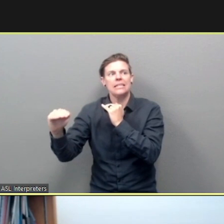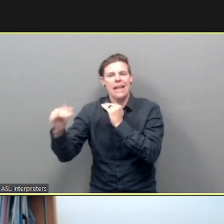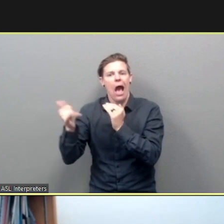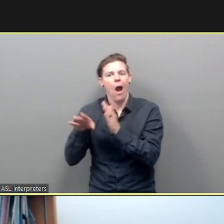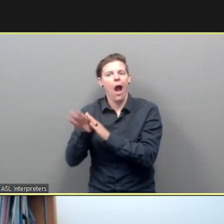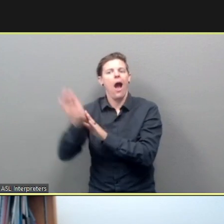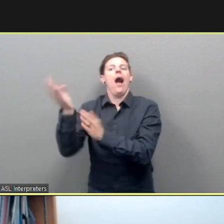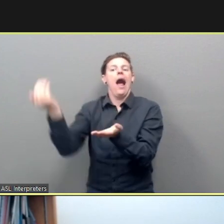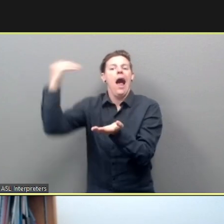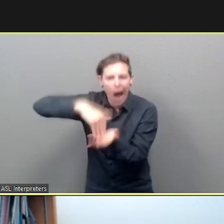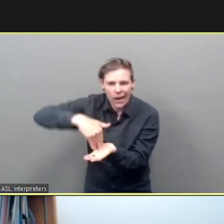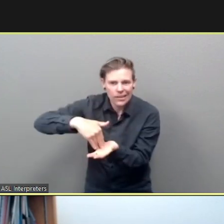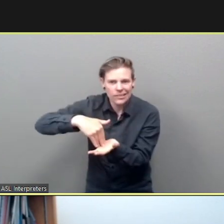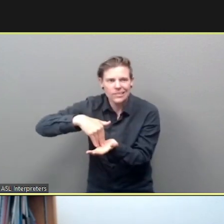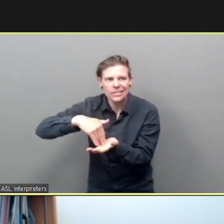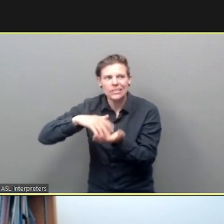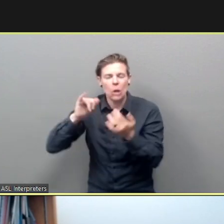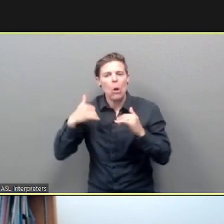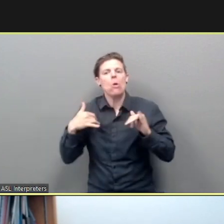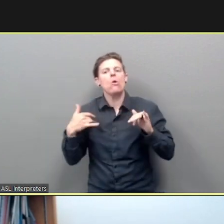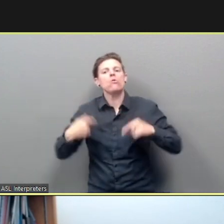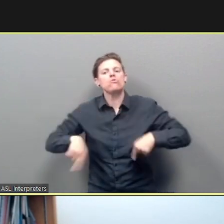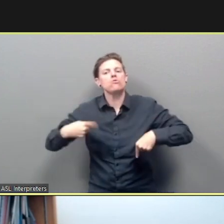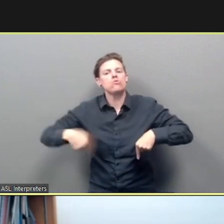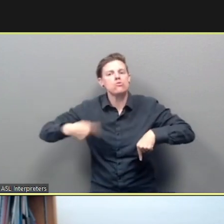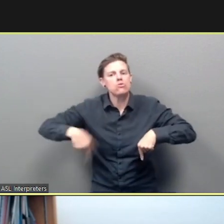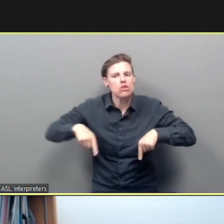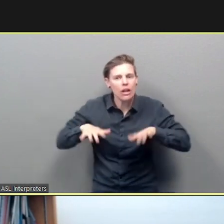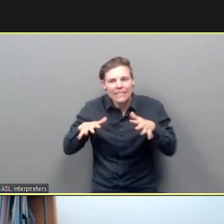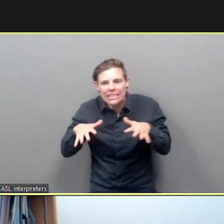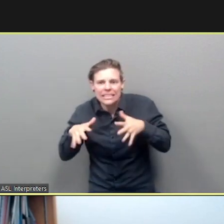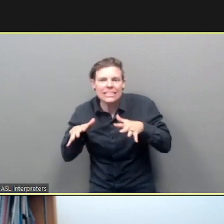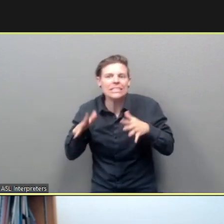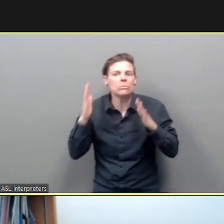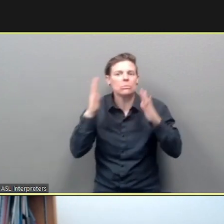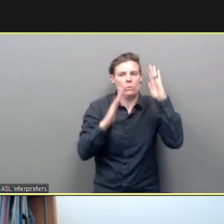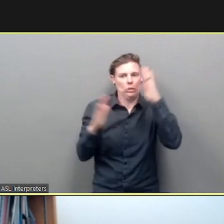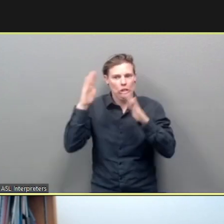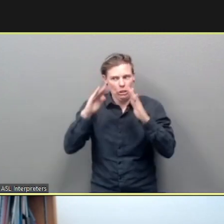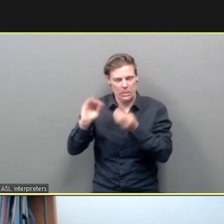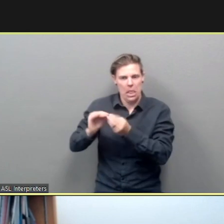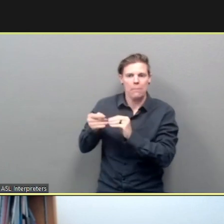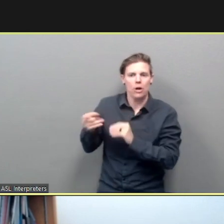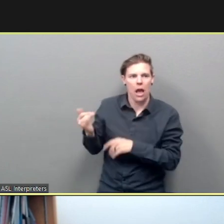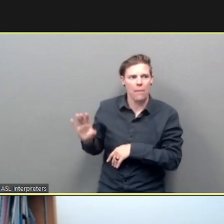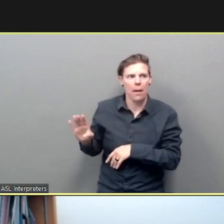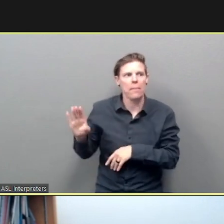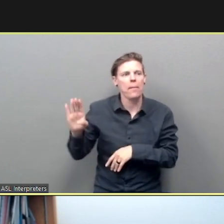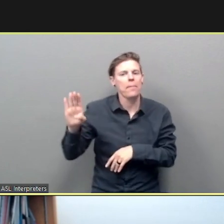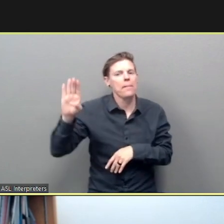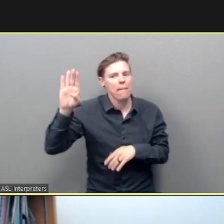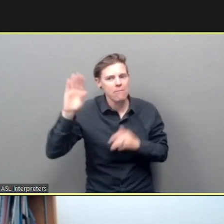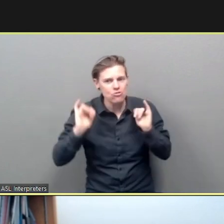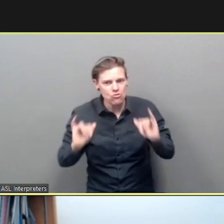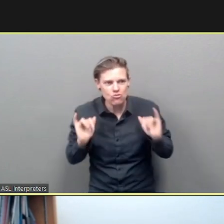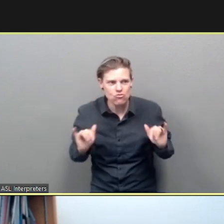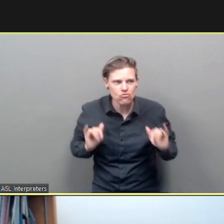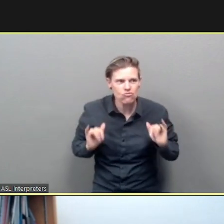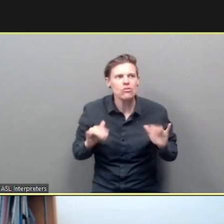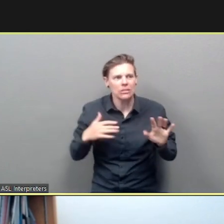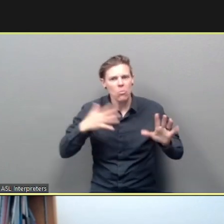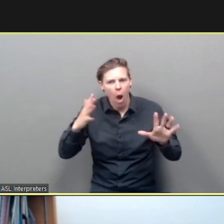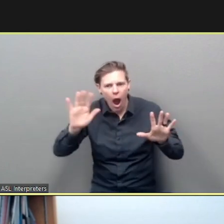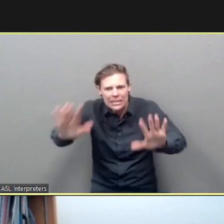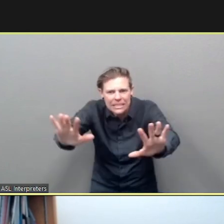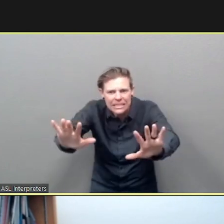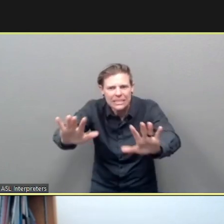very concerning, rapidly rising incidents that we're really want to provide this situational